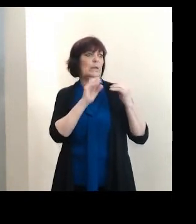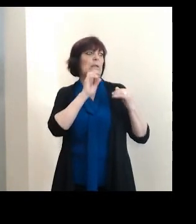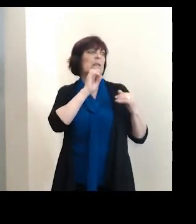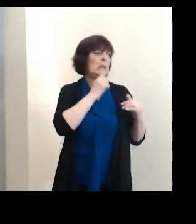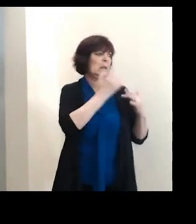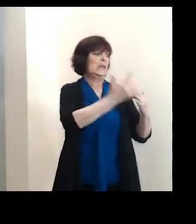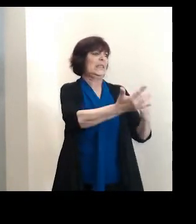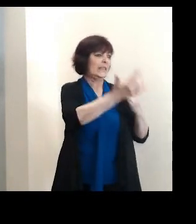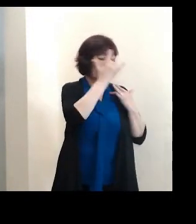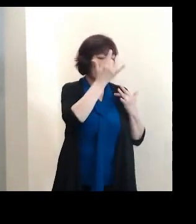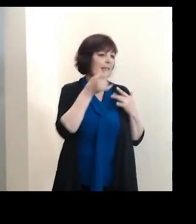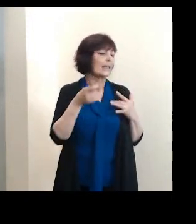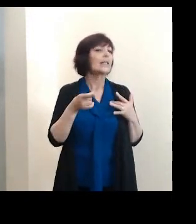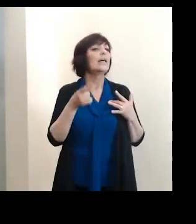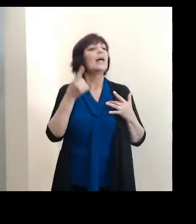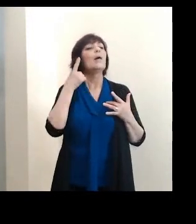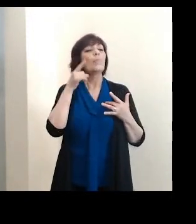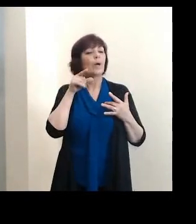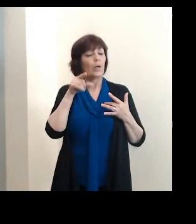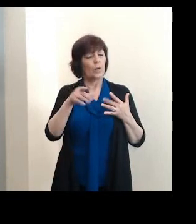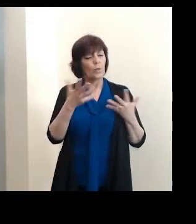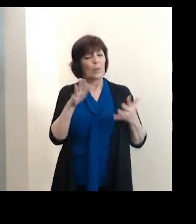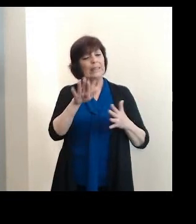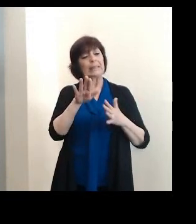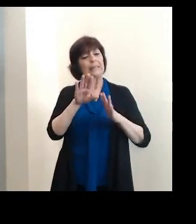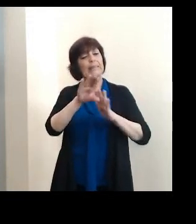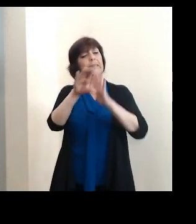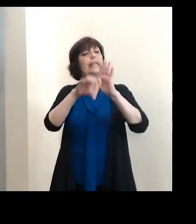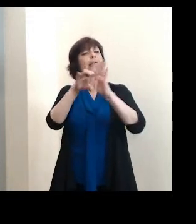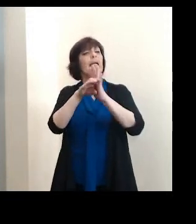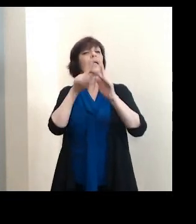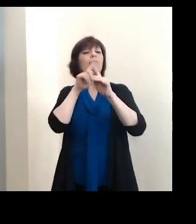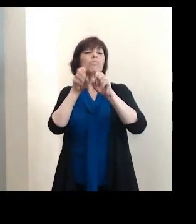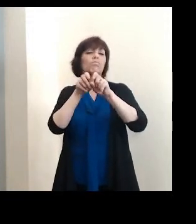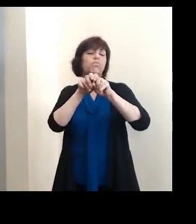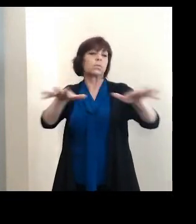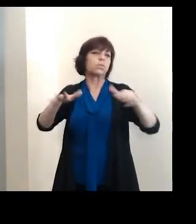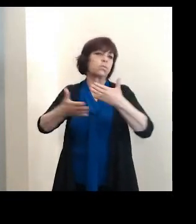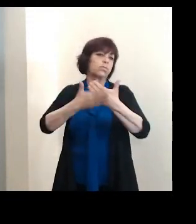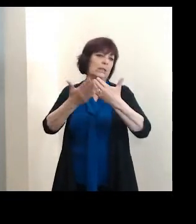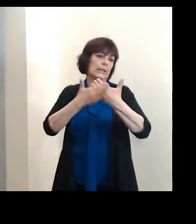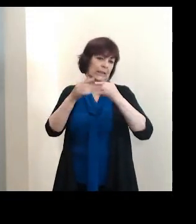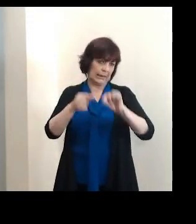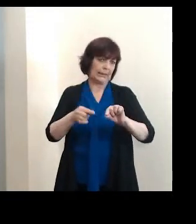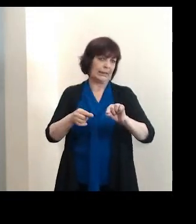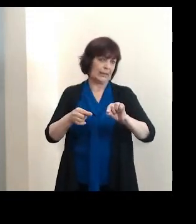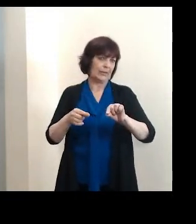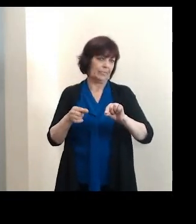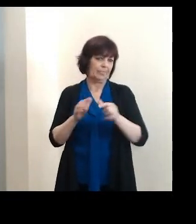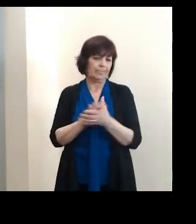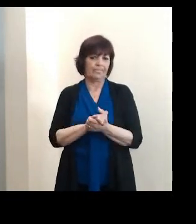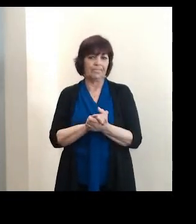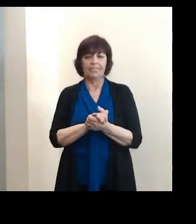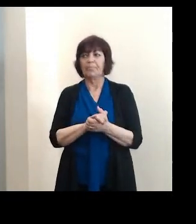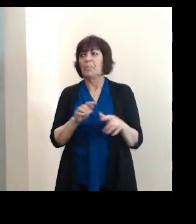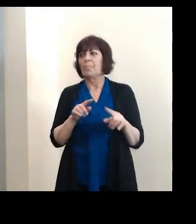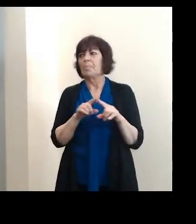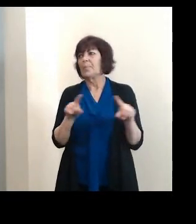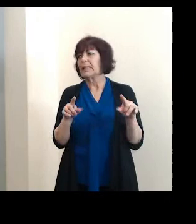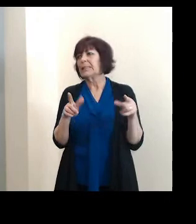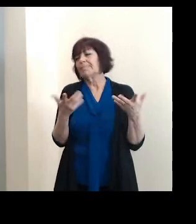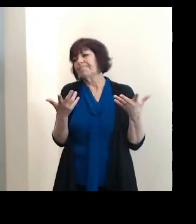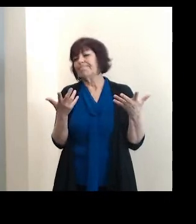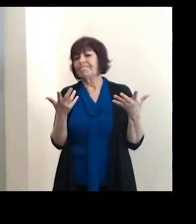illness in general. So just in terms of the the epidemiology of what we're seeing is really kind of the same